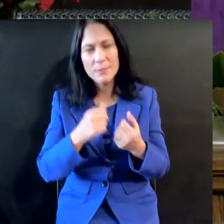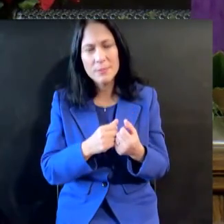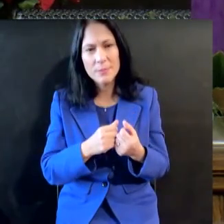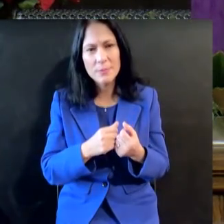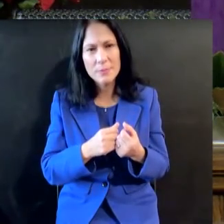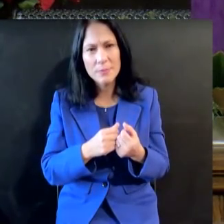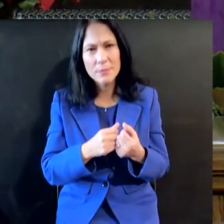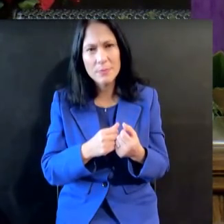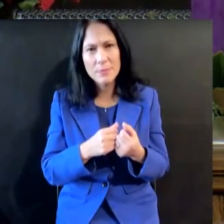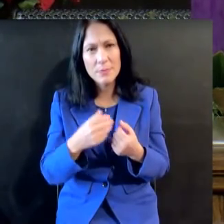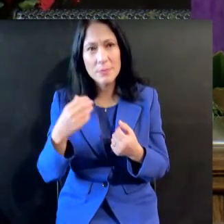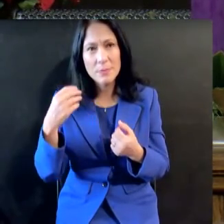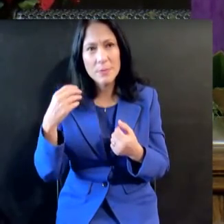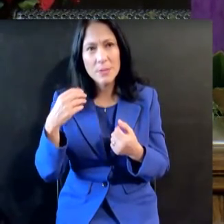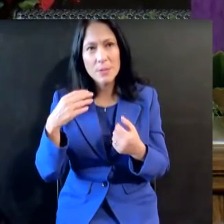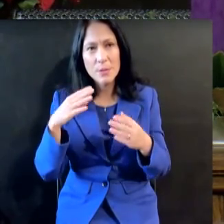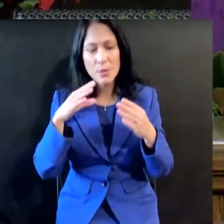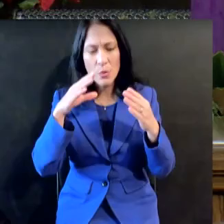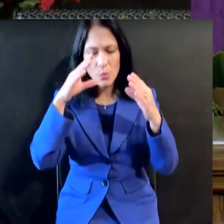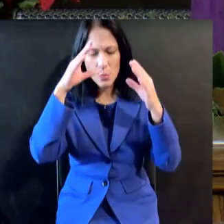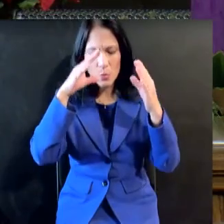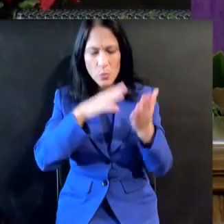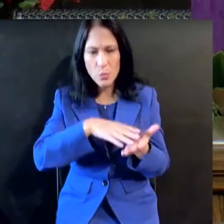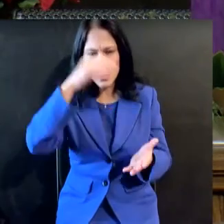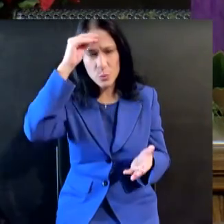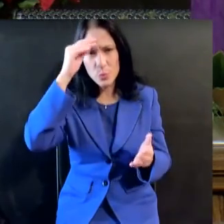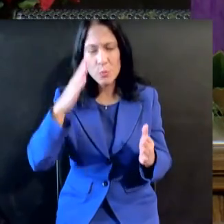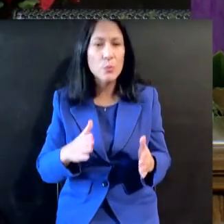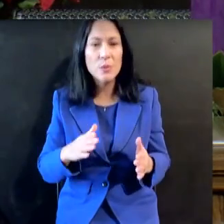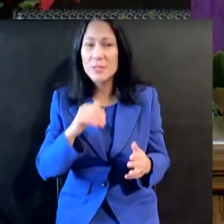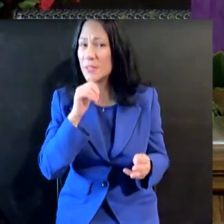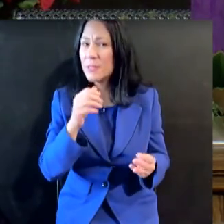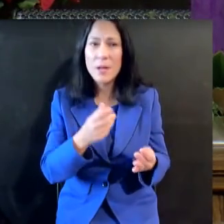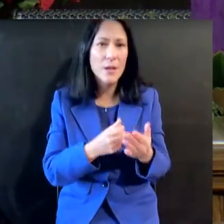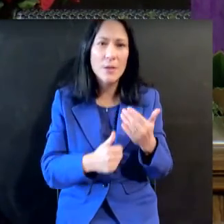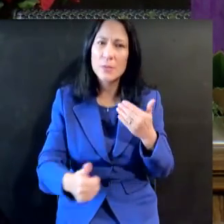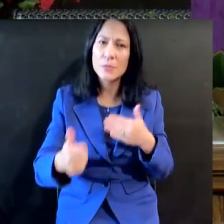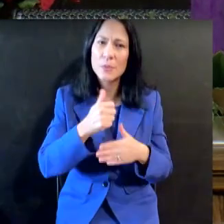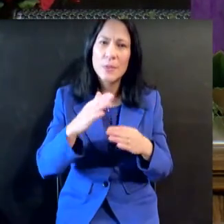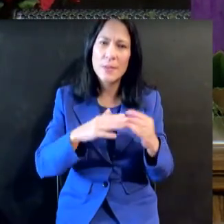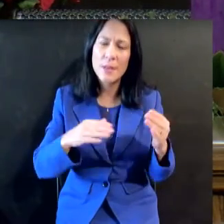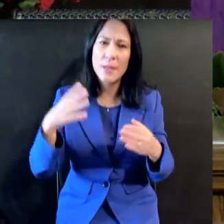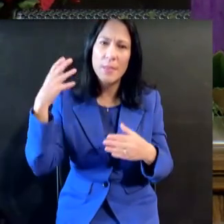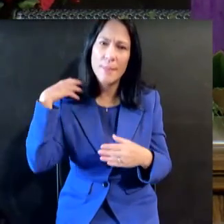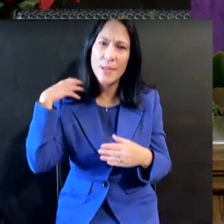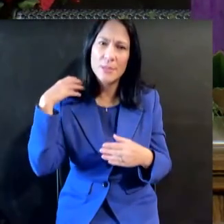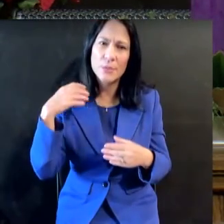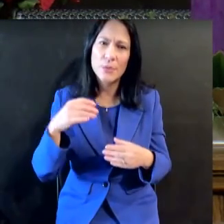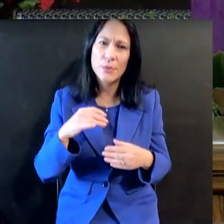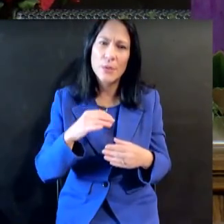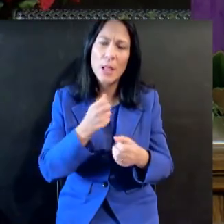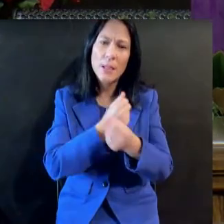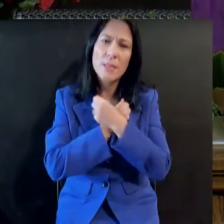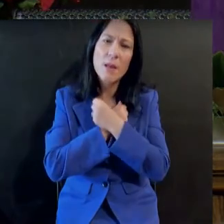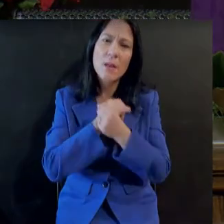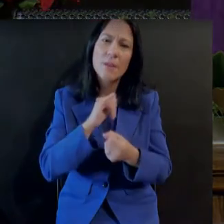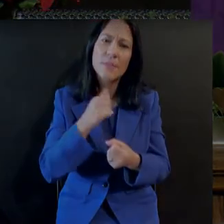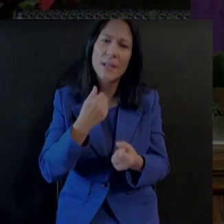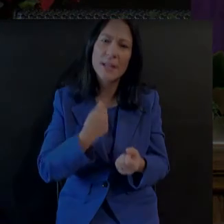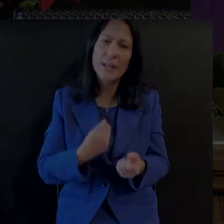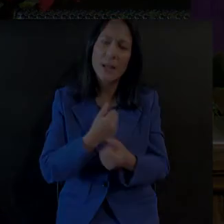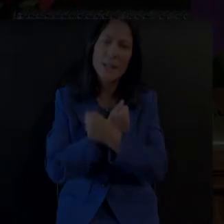he said, the student is not greater than the master. Do as I have done. Love one another as I have loved you.